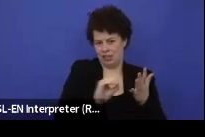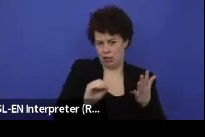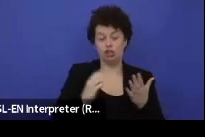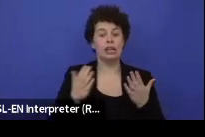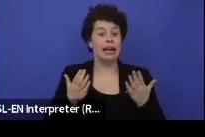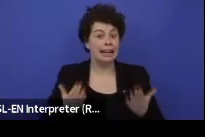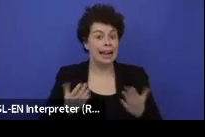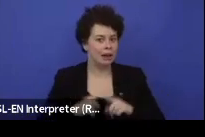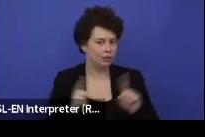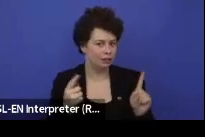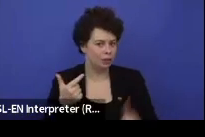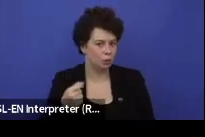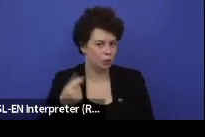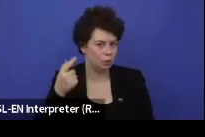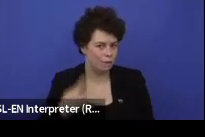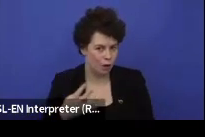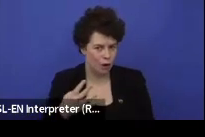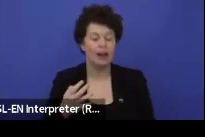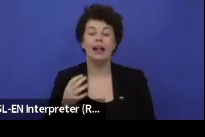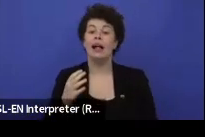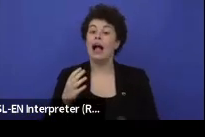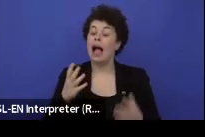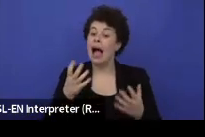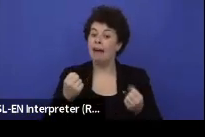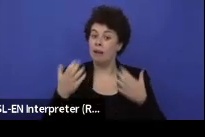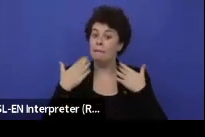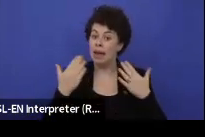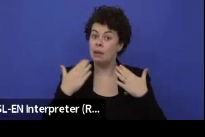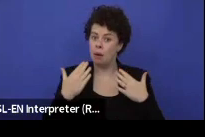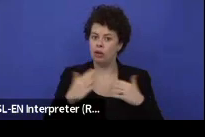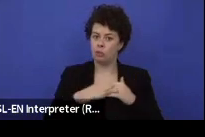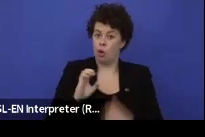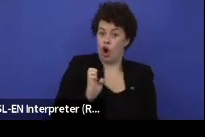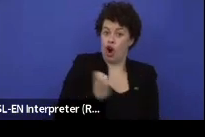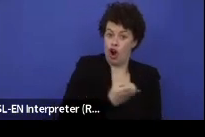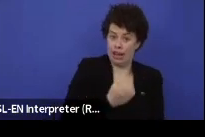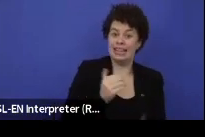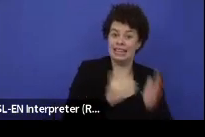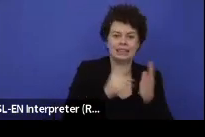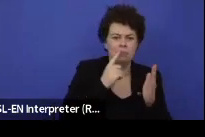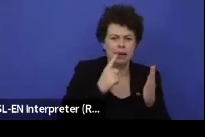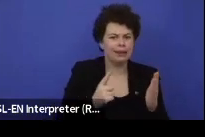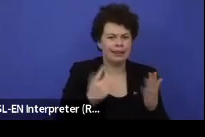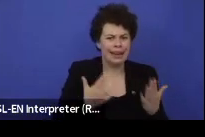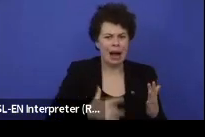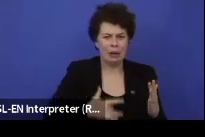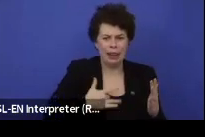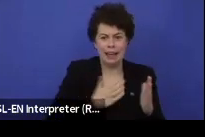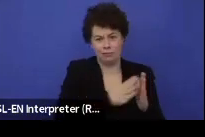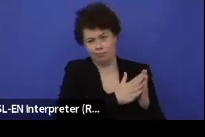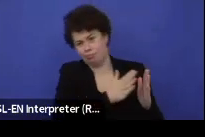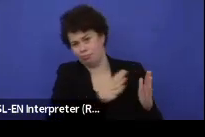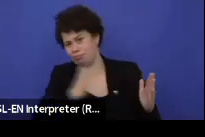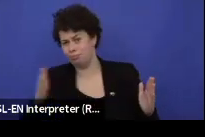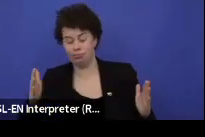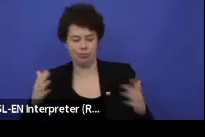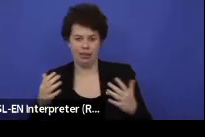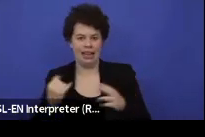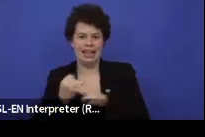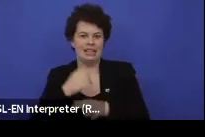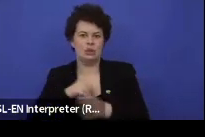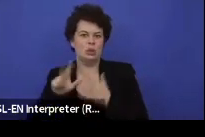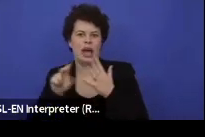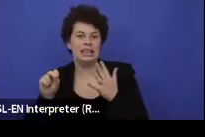menopause earlier, but they're also living much longer, well into their 80s. And so they're